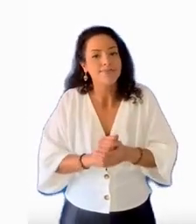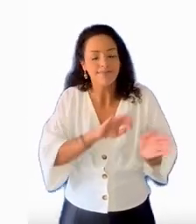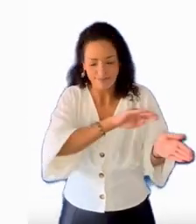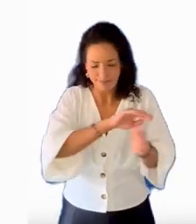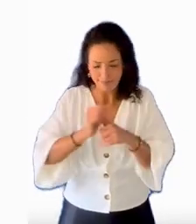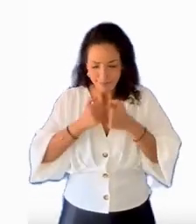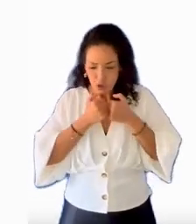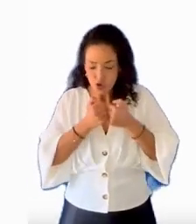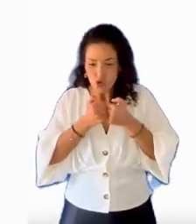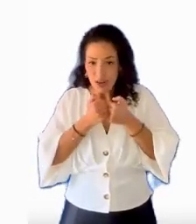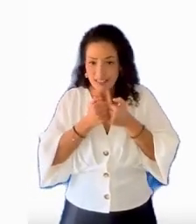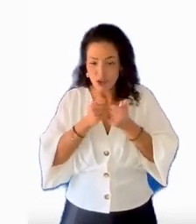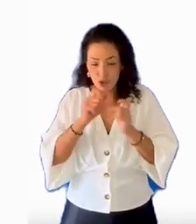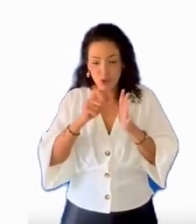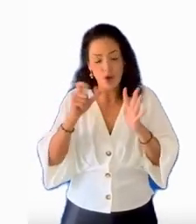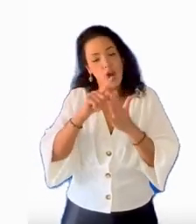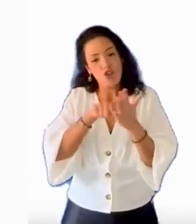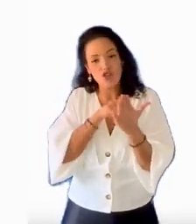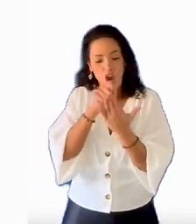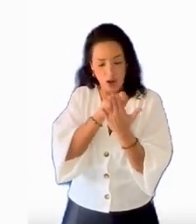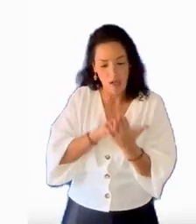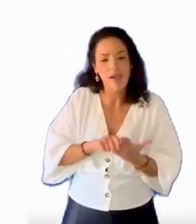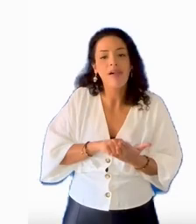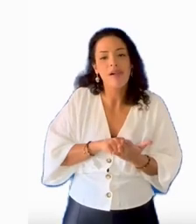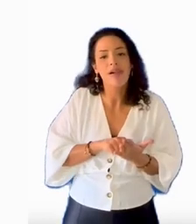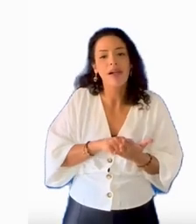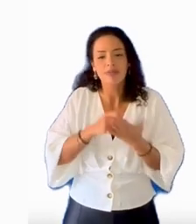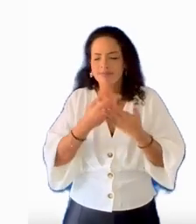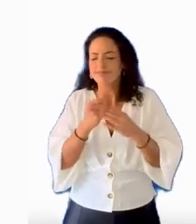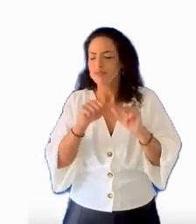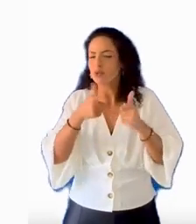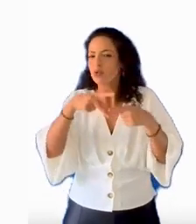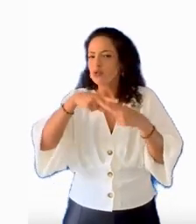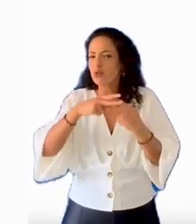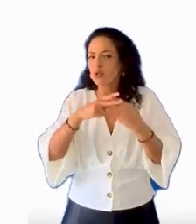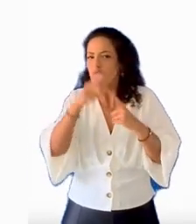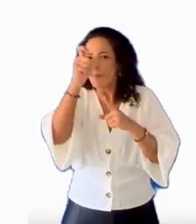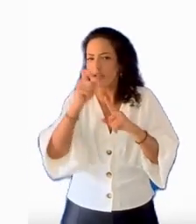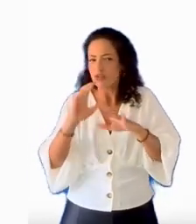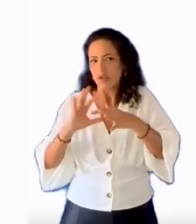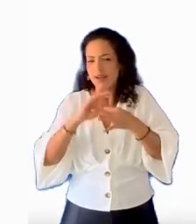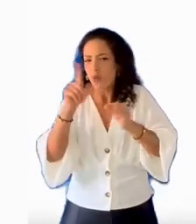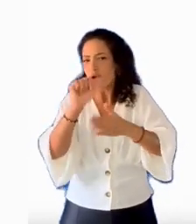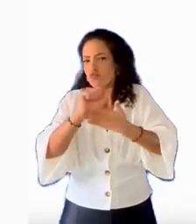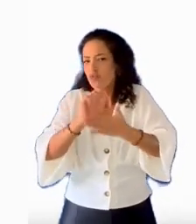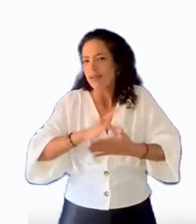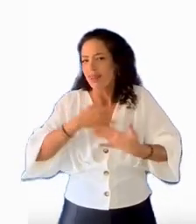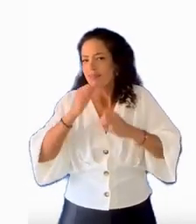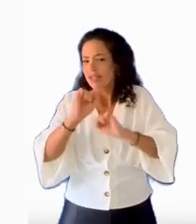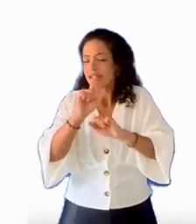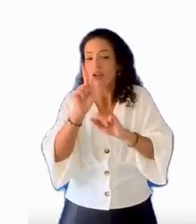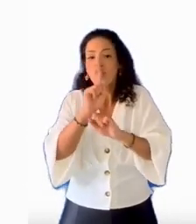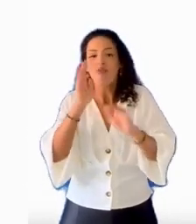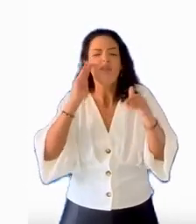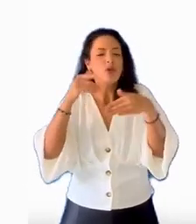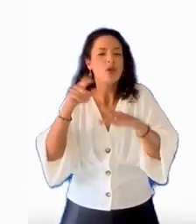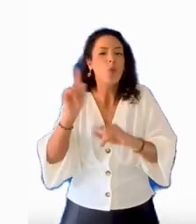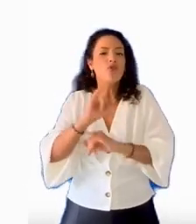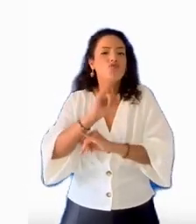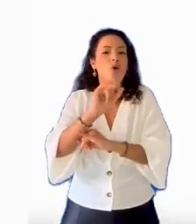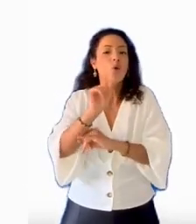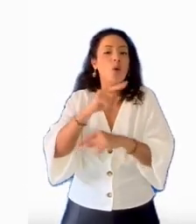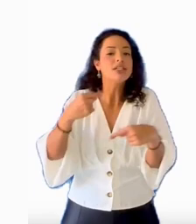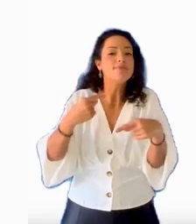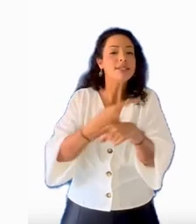Gratitude journals can be another beneficial tool which supports someone to connect with what's right in their lives rather than focusing on what's wrong or missing.